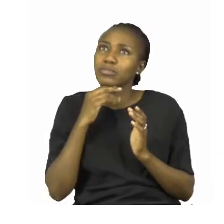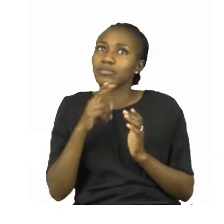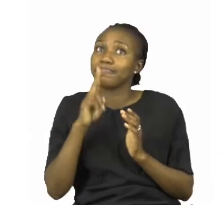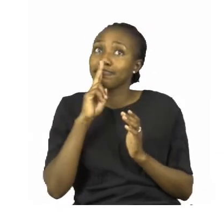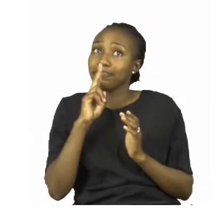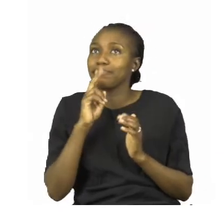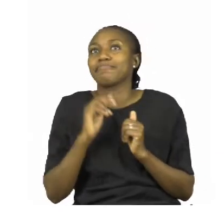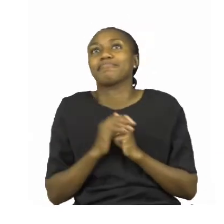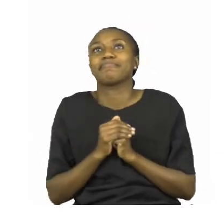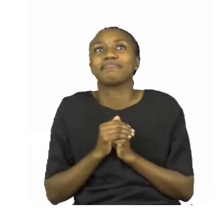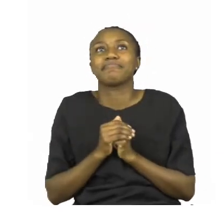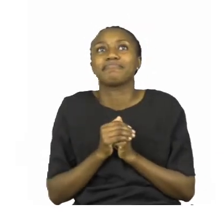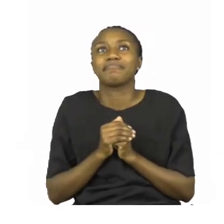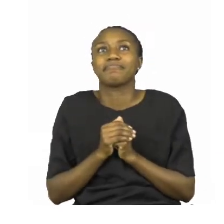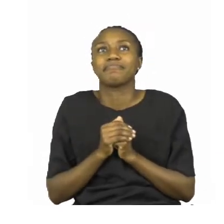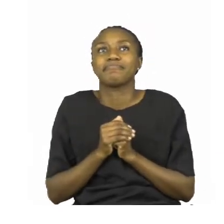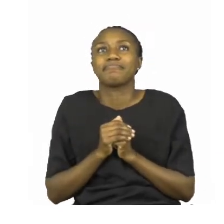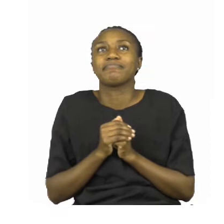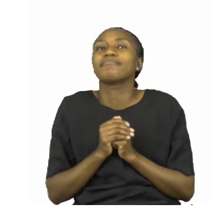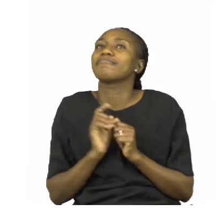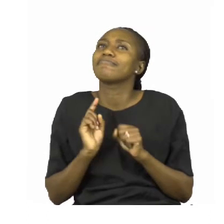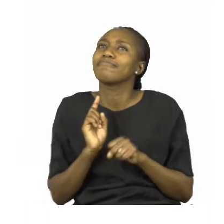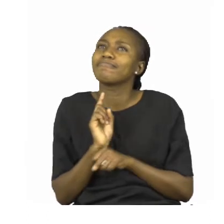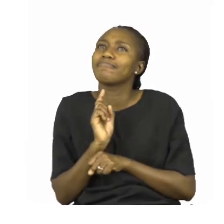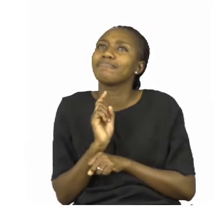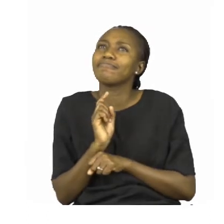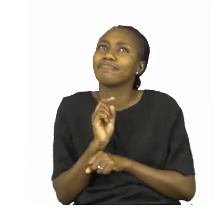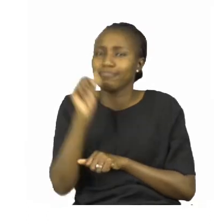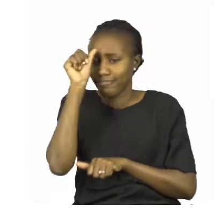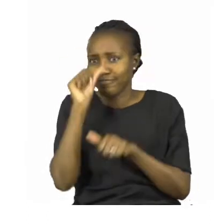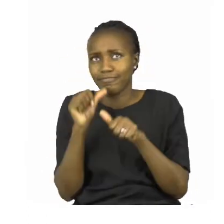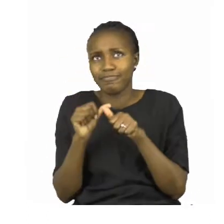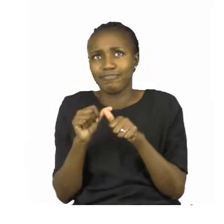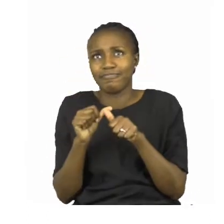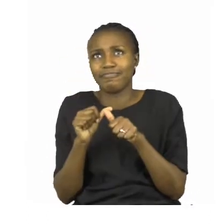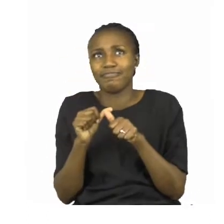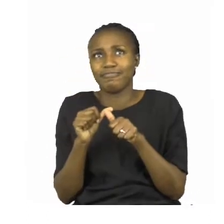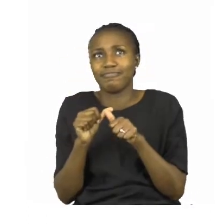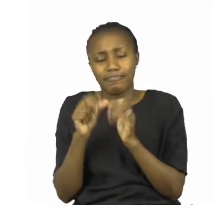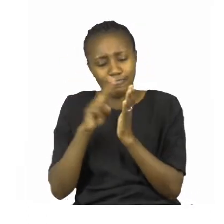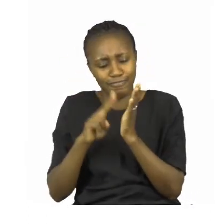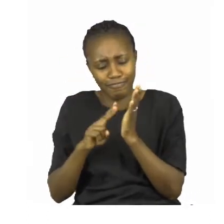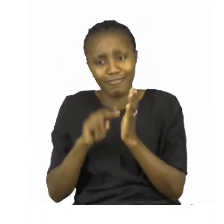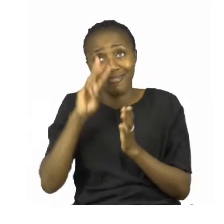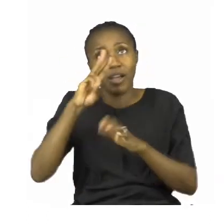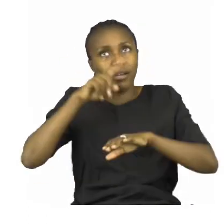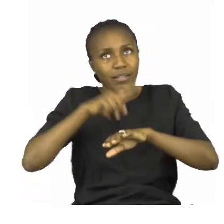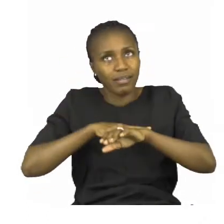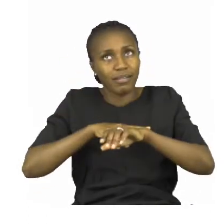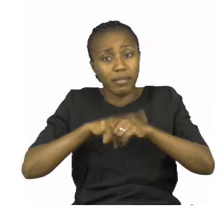questions. Now, the first thing we need to remember is that when we're reading a story, we need to read it 3 times. The first time